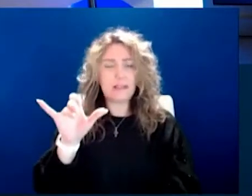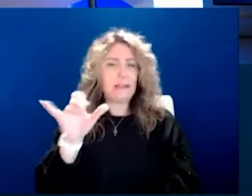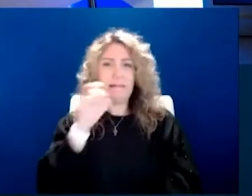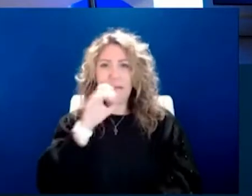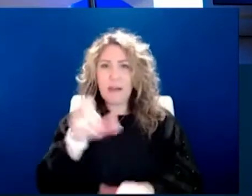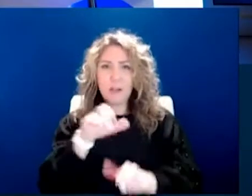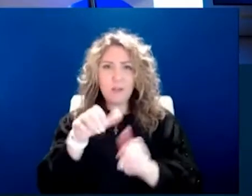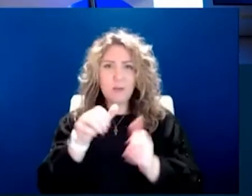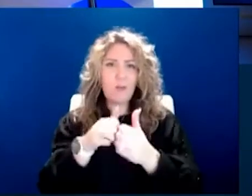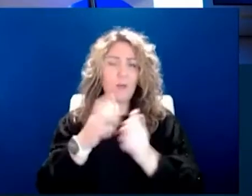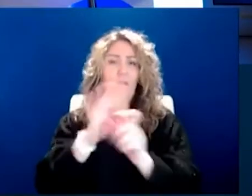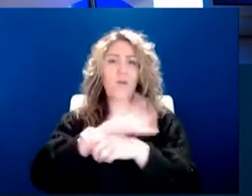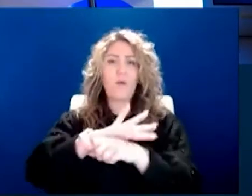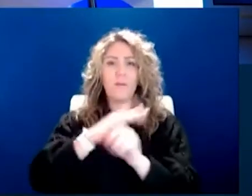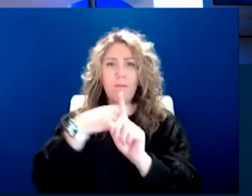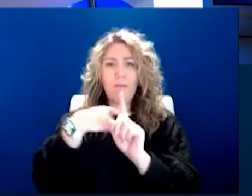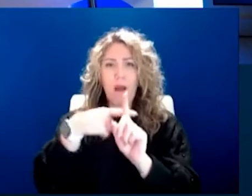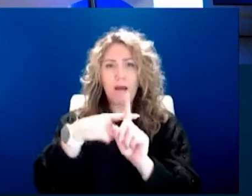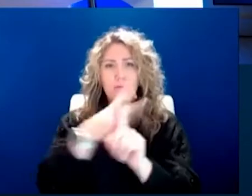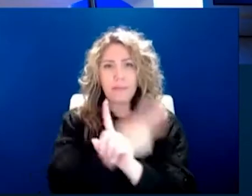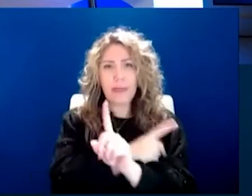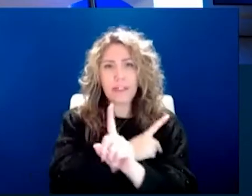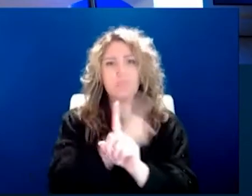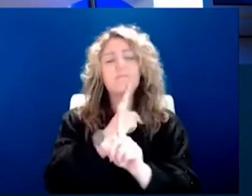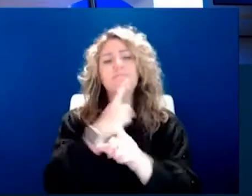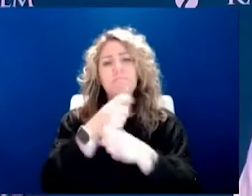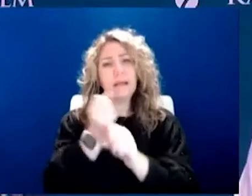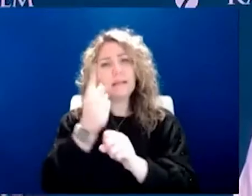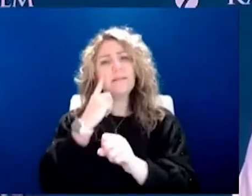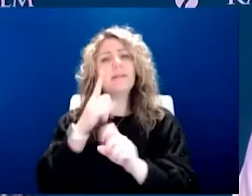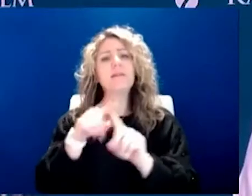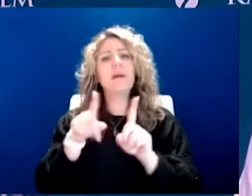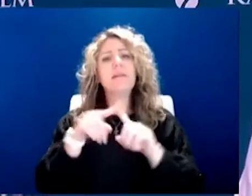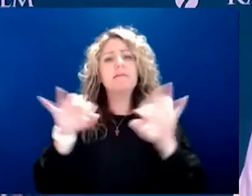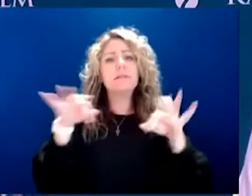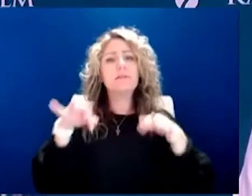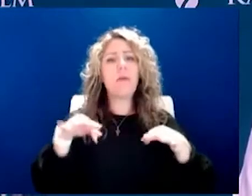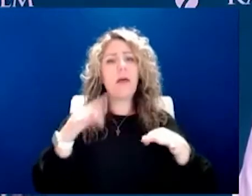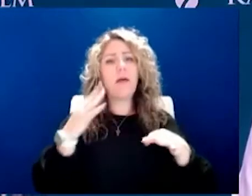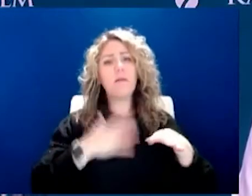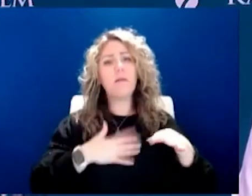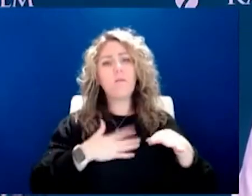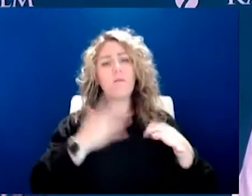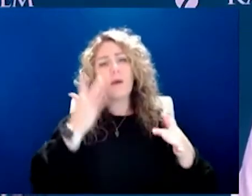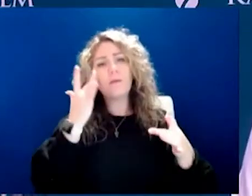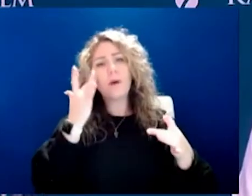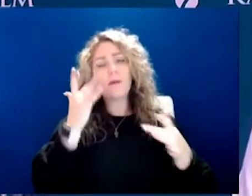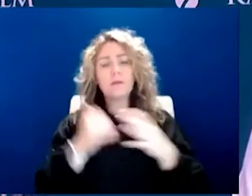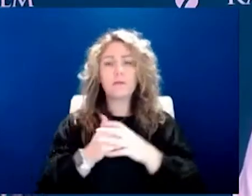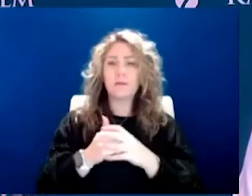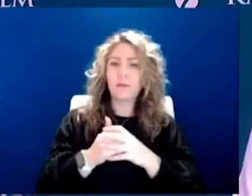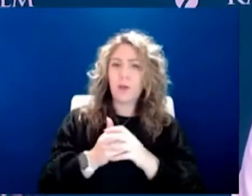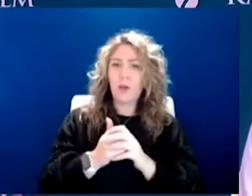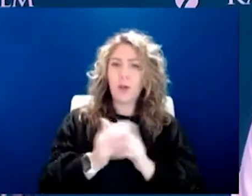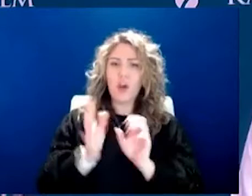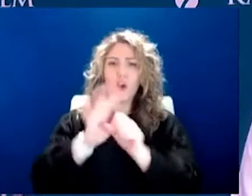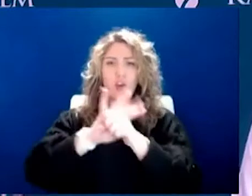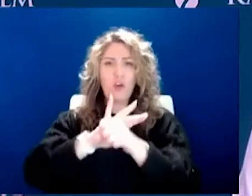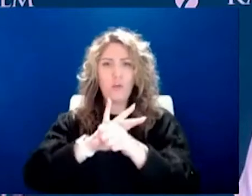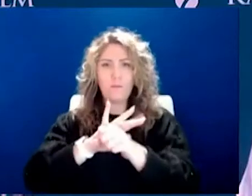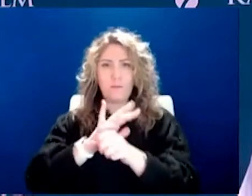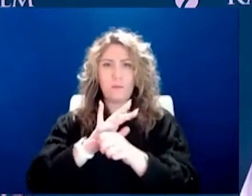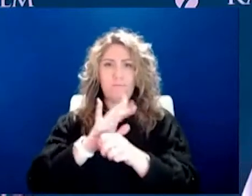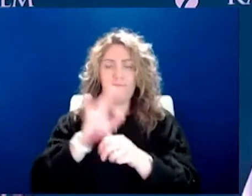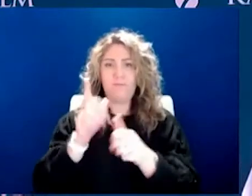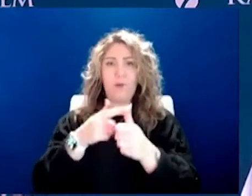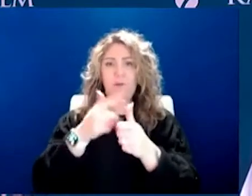to make sense, but can you explain that for us? Sure. When COVID first, came out,